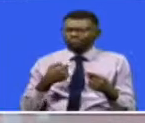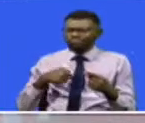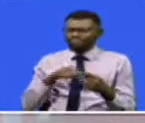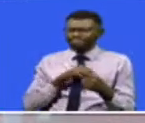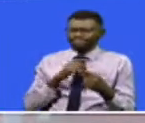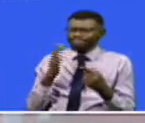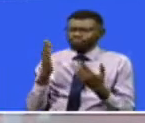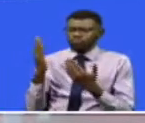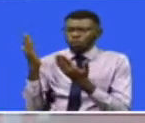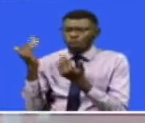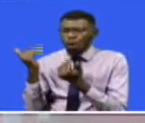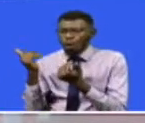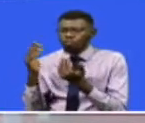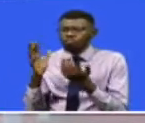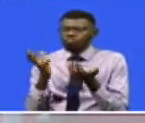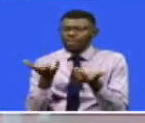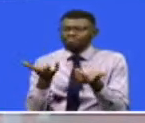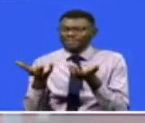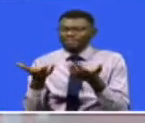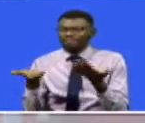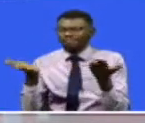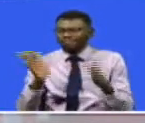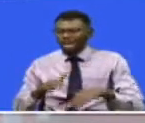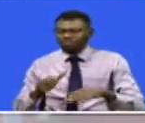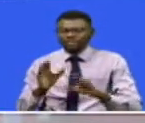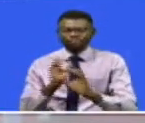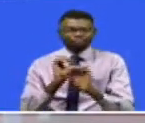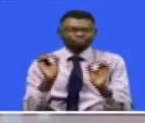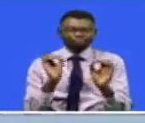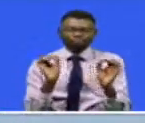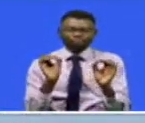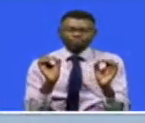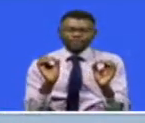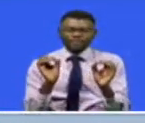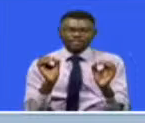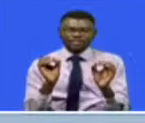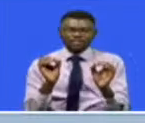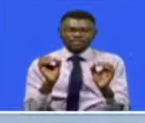thing will really shut down, but we do.